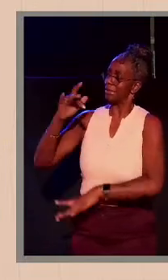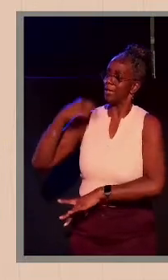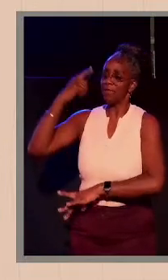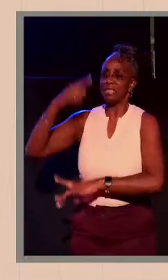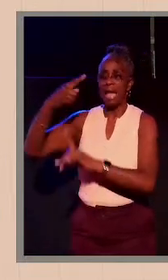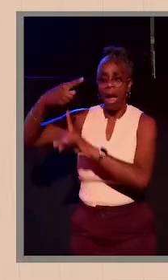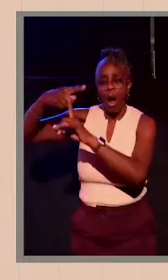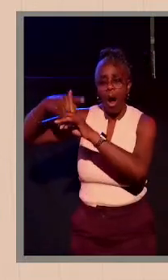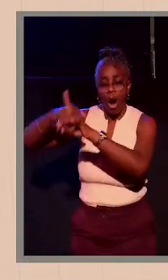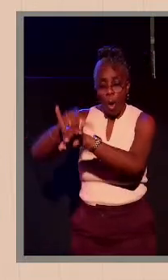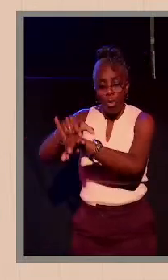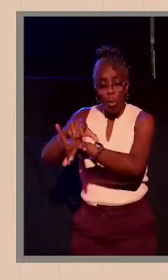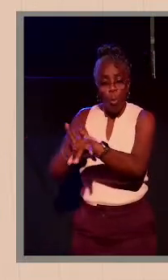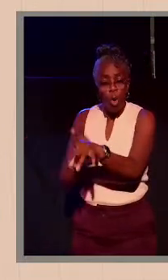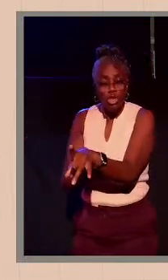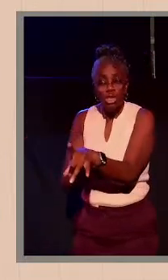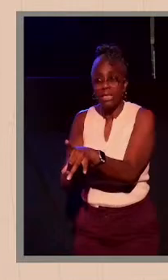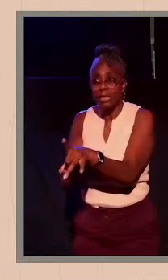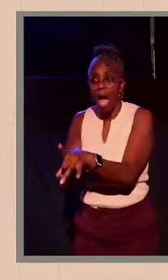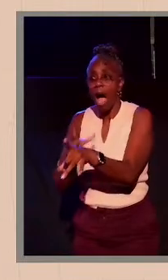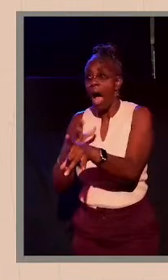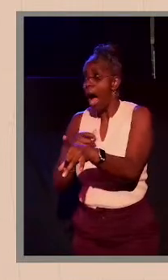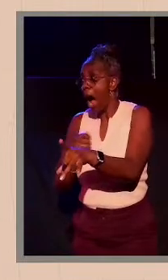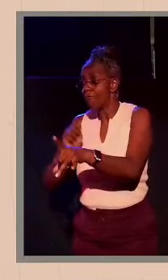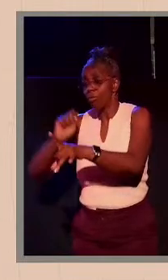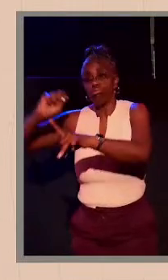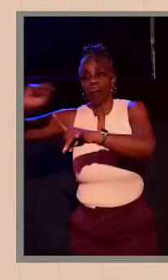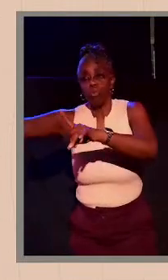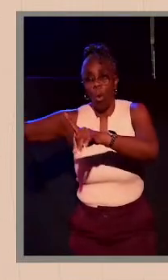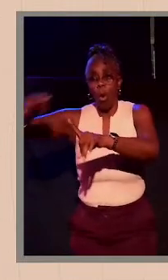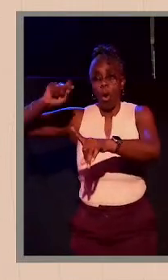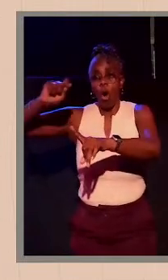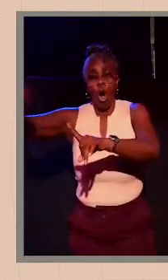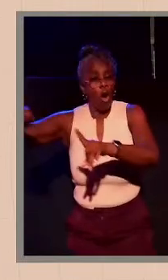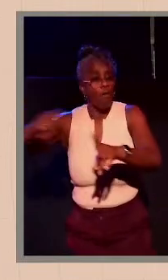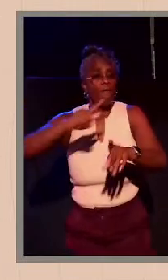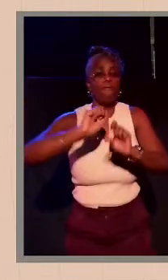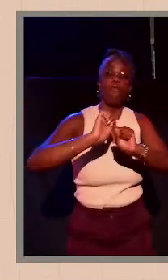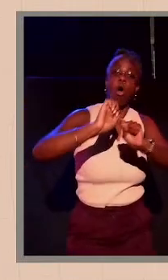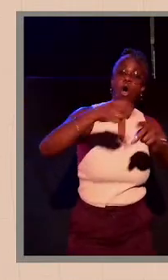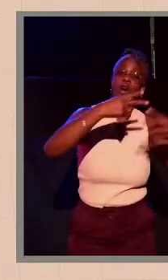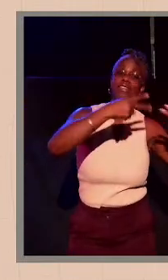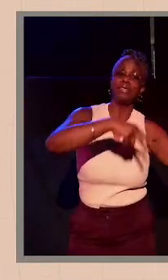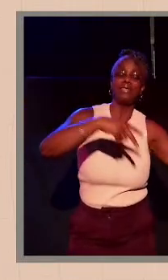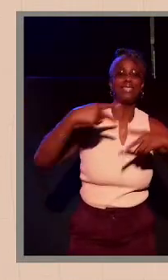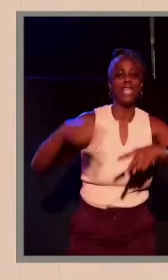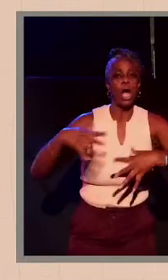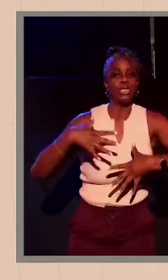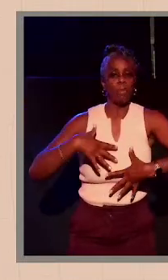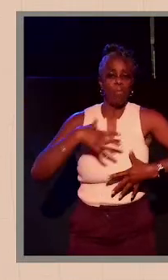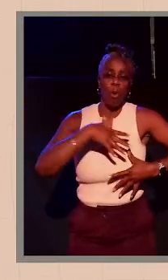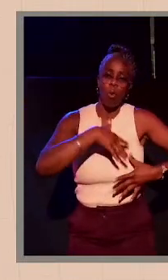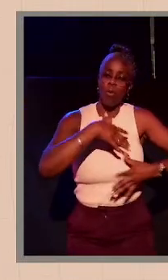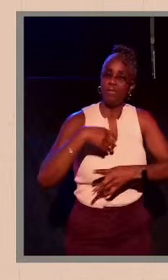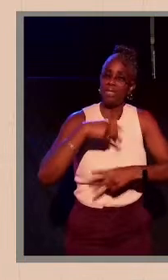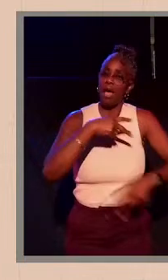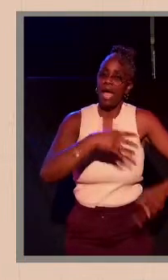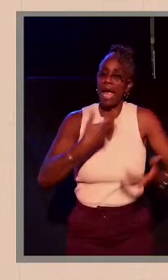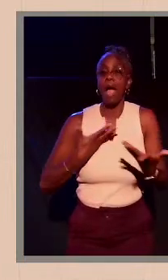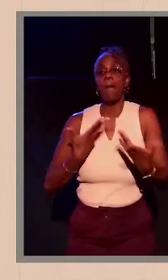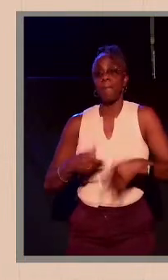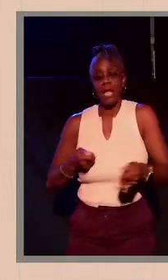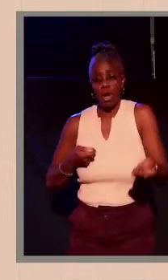really has to reach for the dance moves in order to trigger the sound. So you've got everything controlled